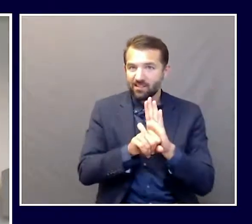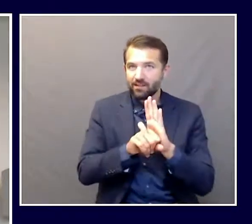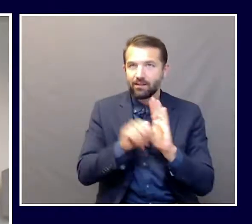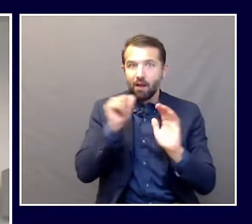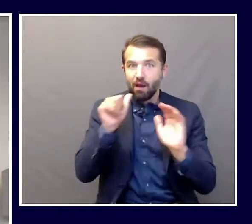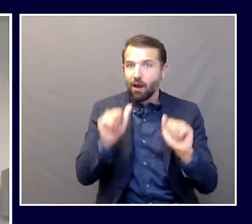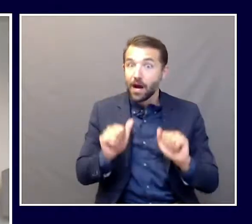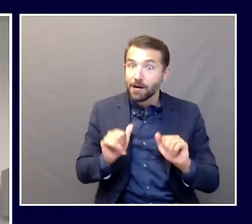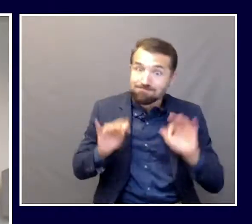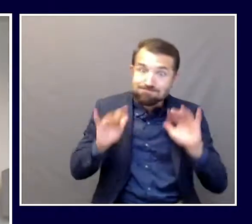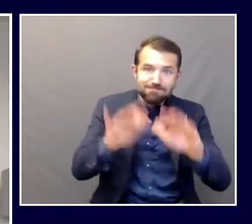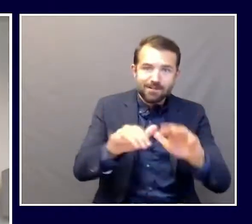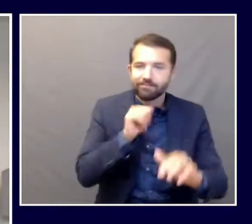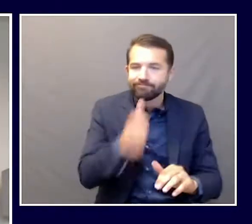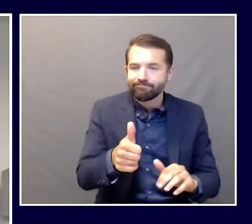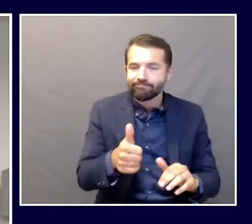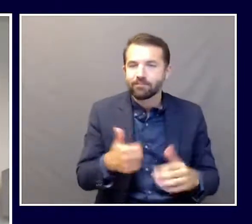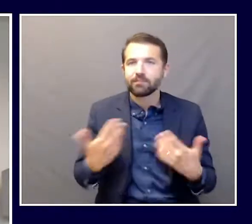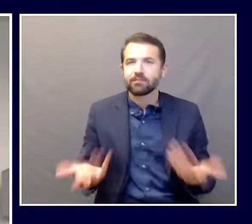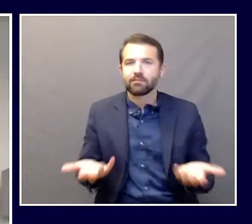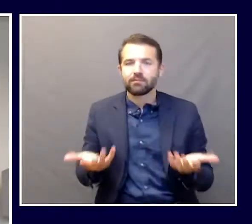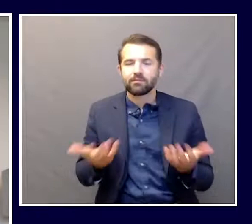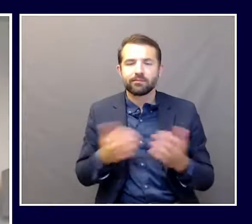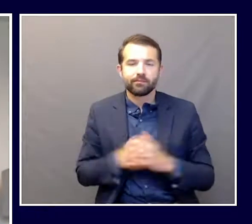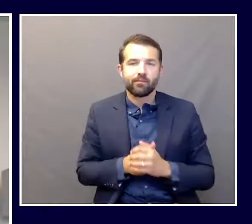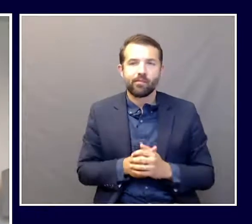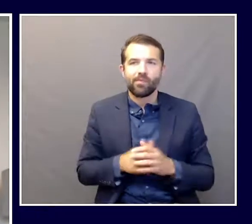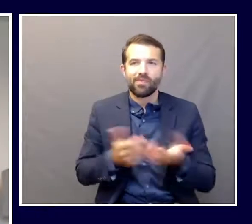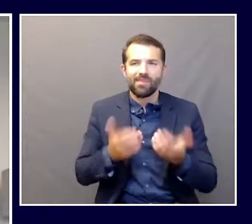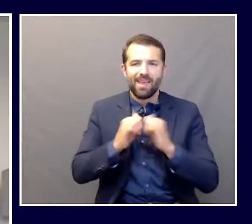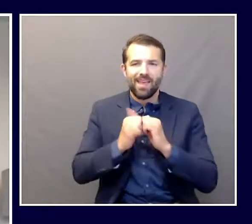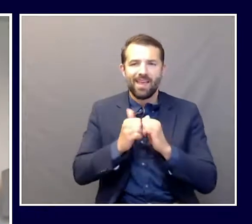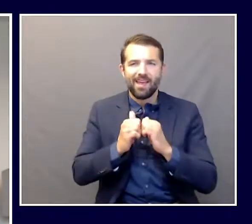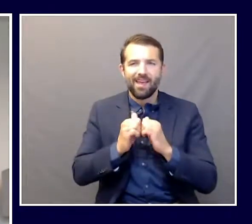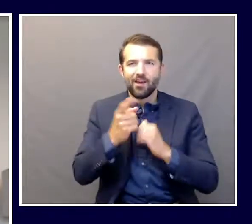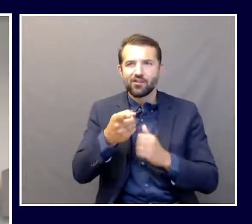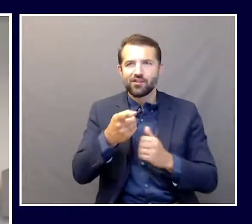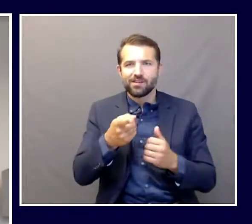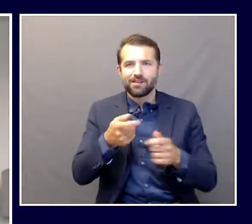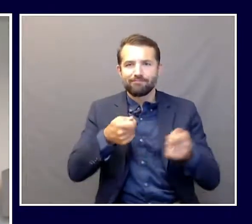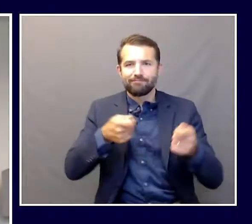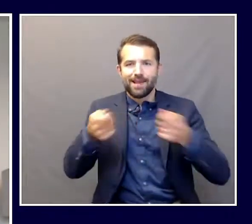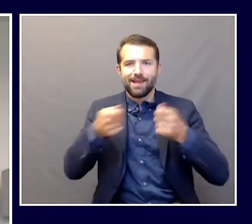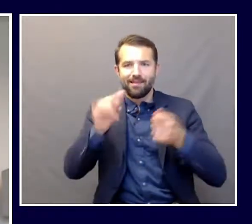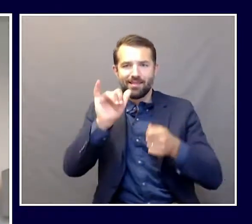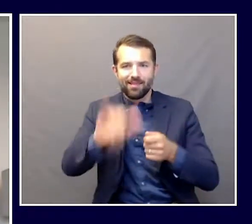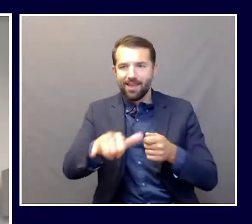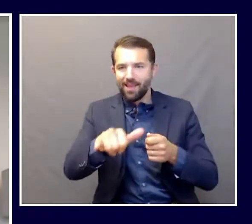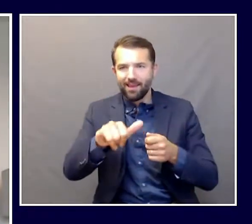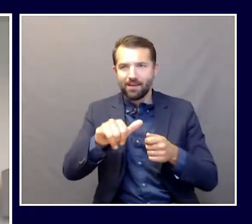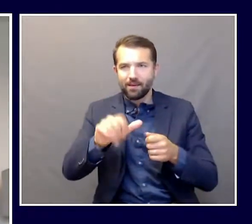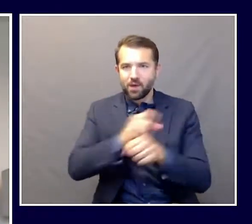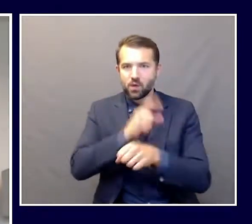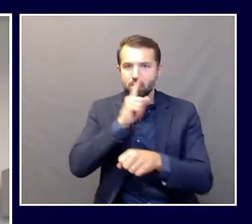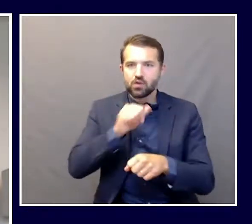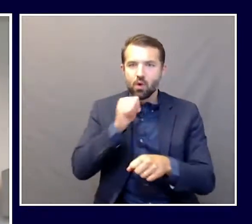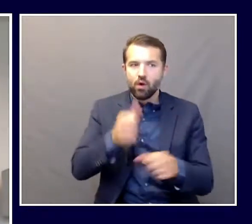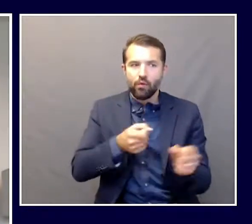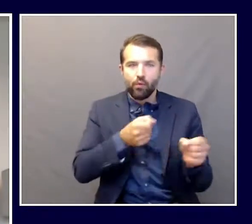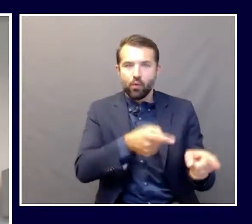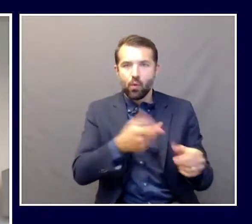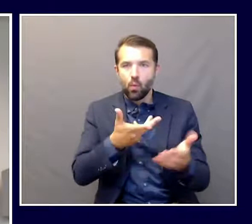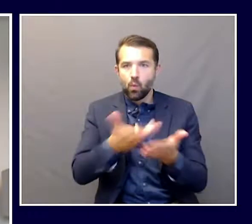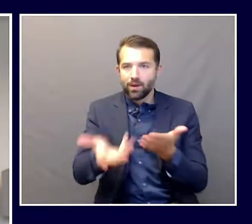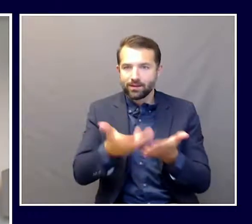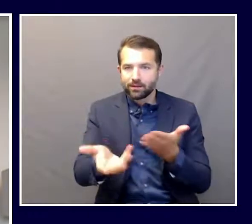could be at any point in the future. How do you kind of factor all of those things in to see how much should